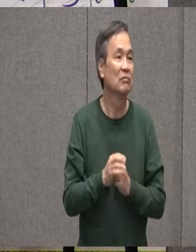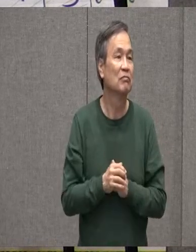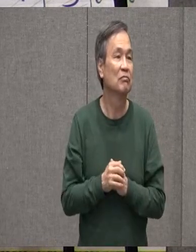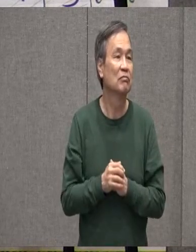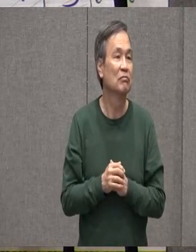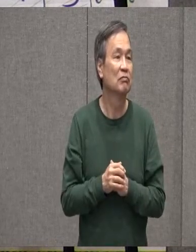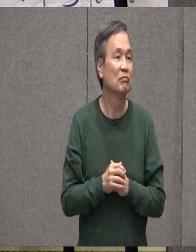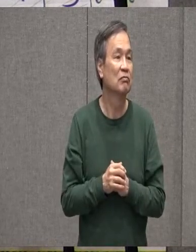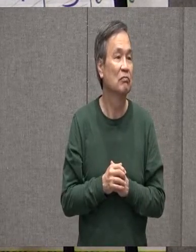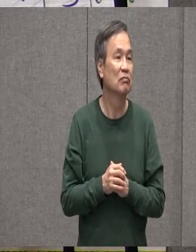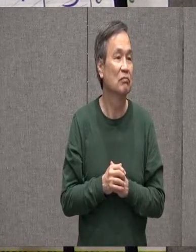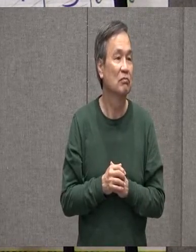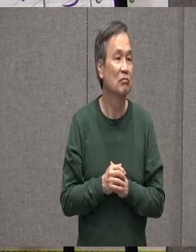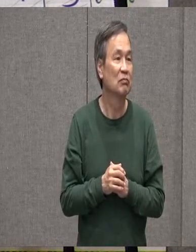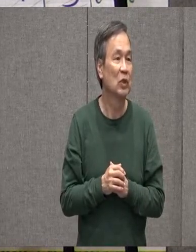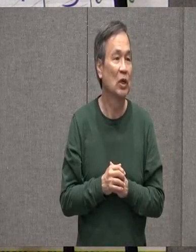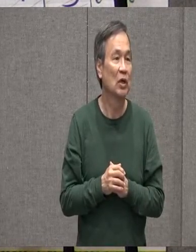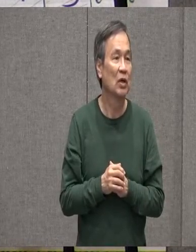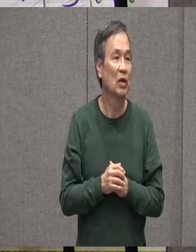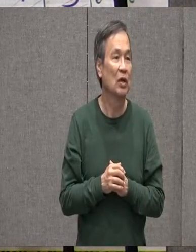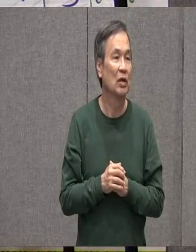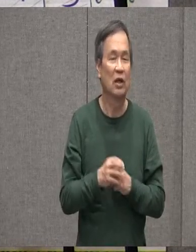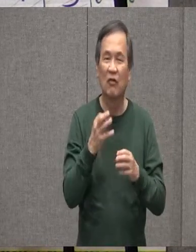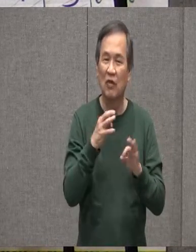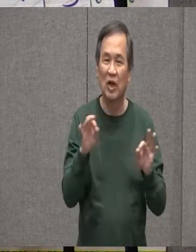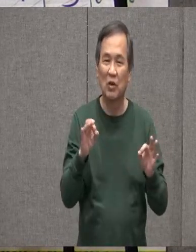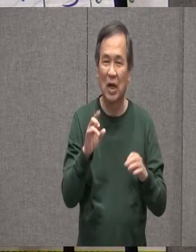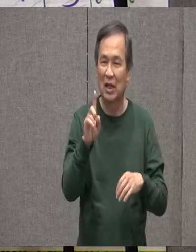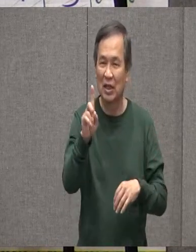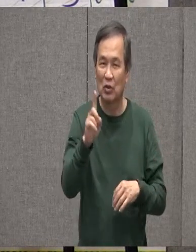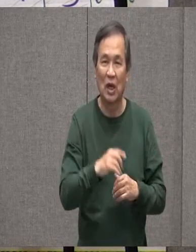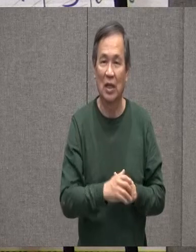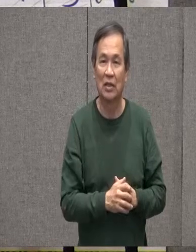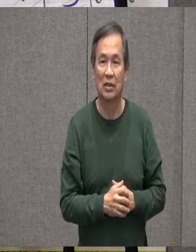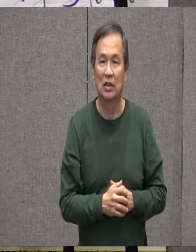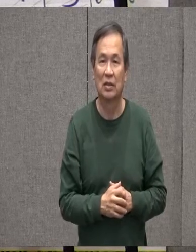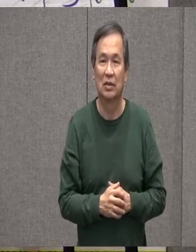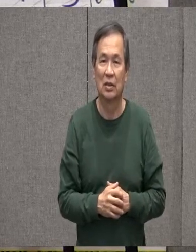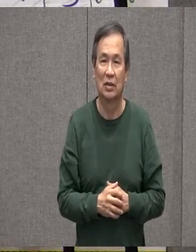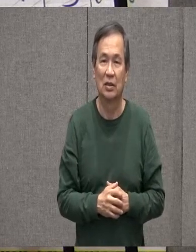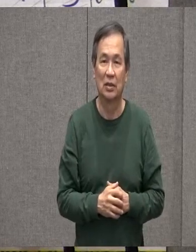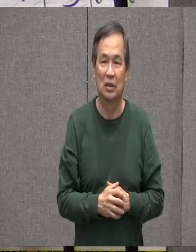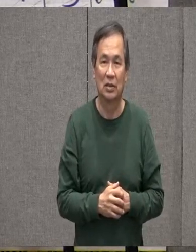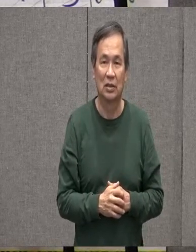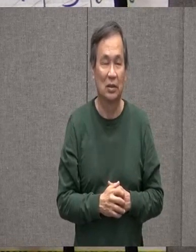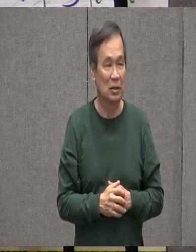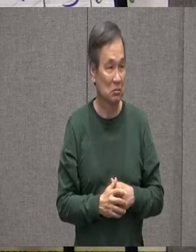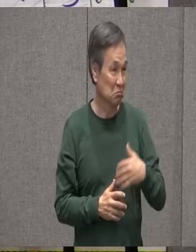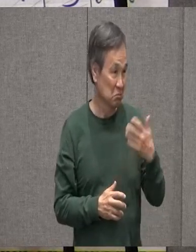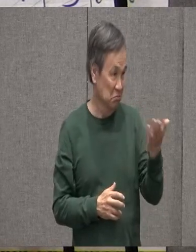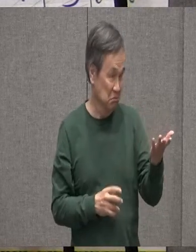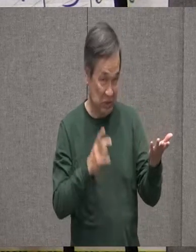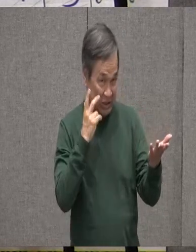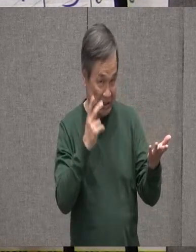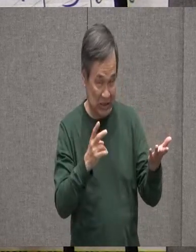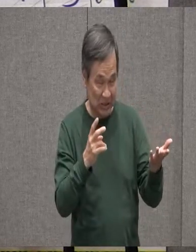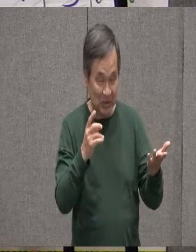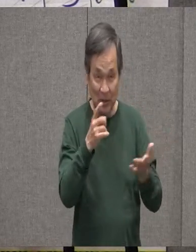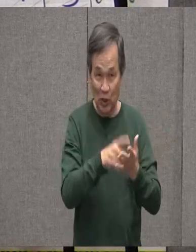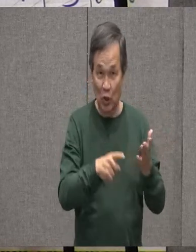using some kind of magic. It's kind of similar to like Sudoku, but you can't use those numbers again. I've got one for you to do at